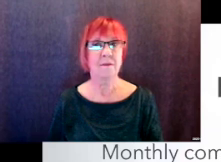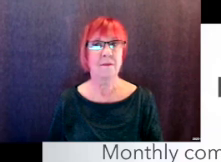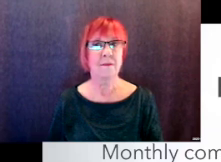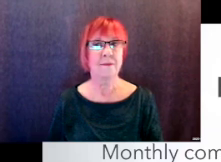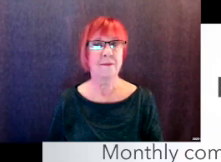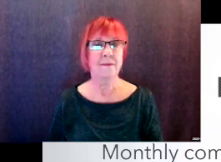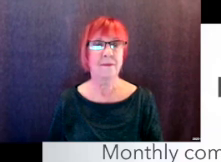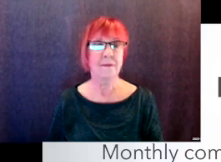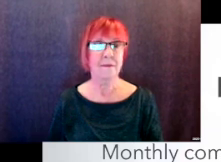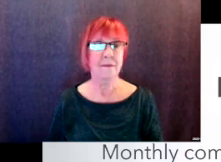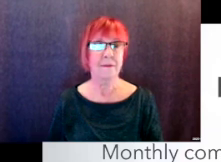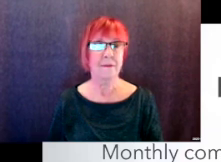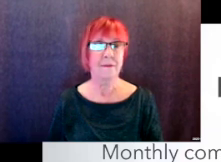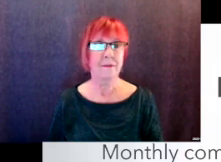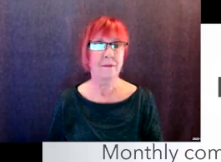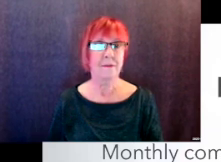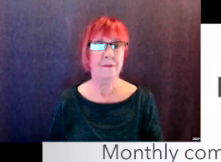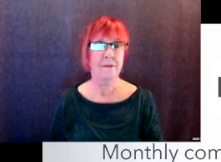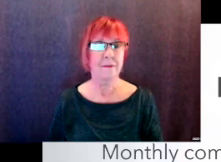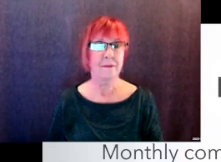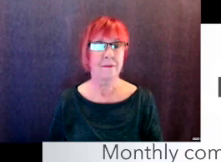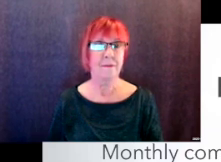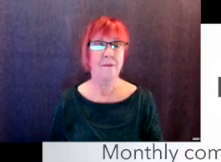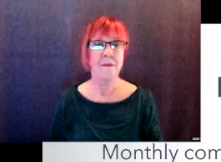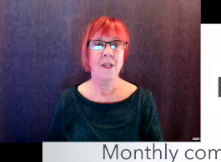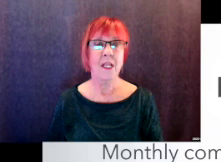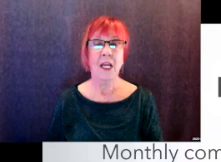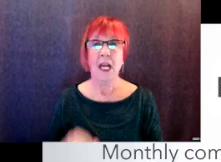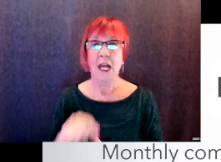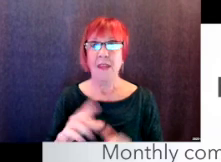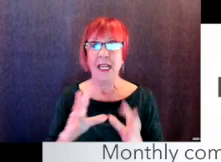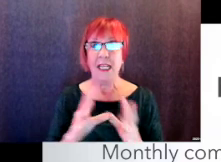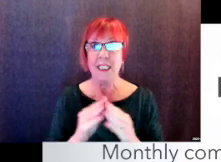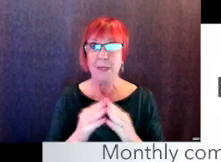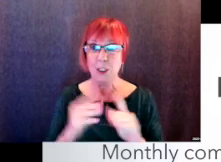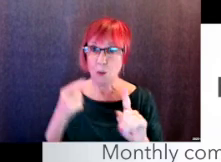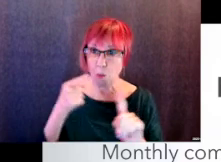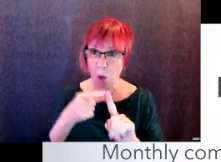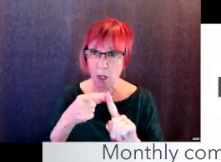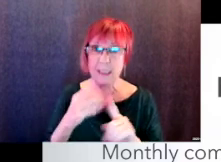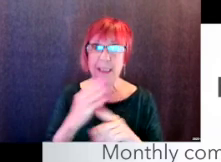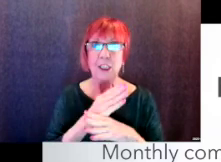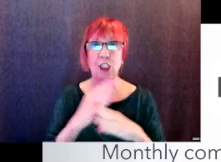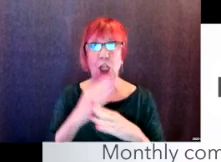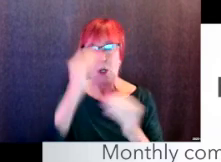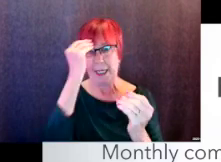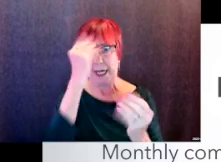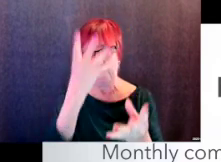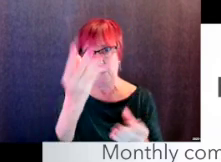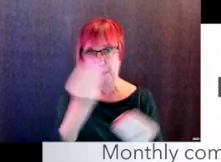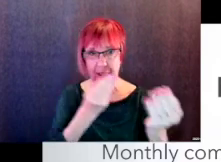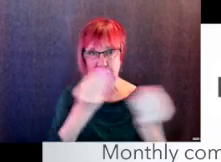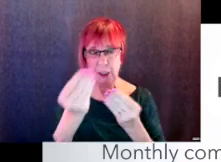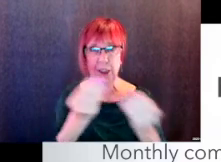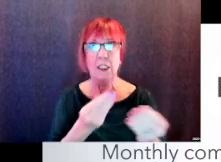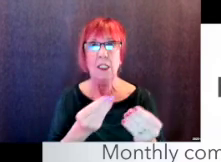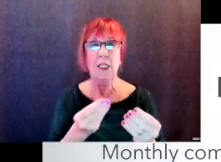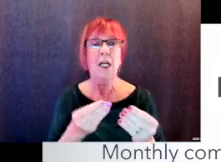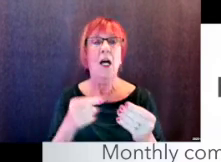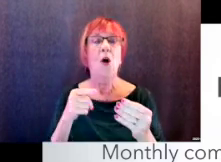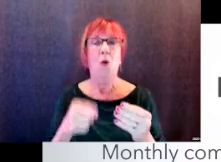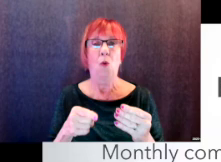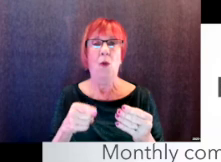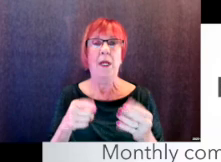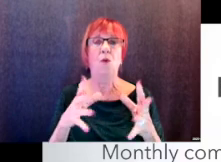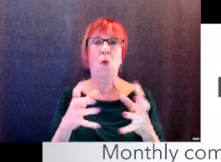clean transportation needs, highlight key funding plan information, and foster ongoing